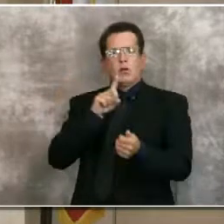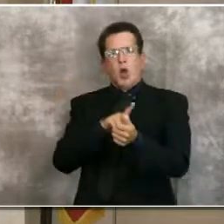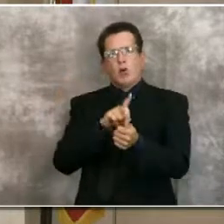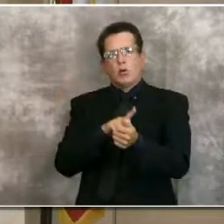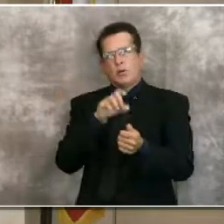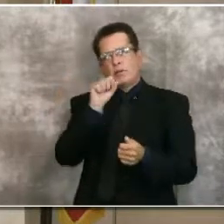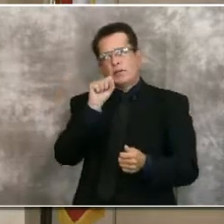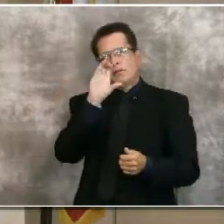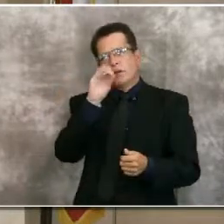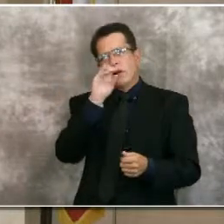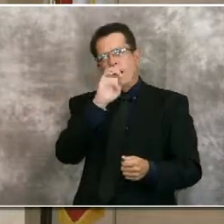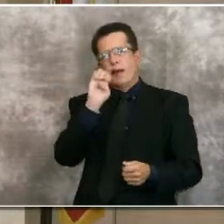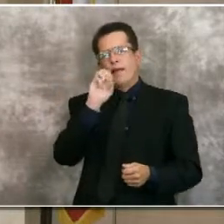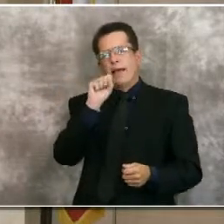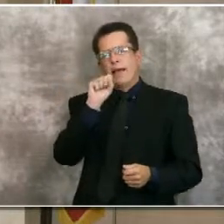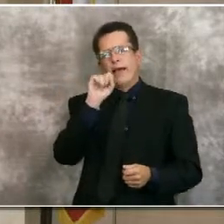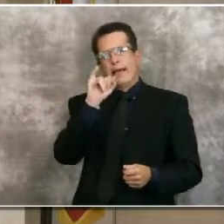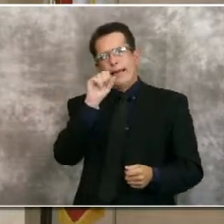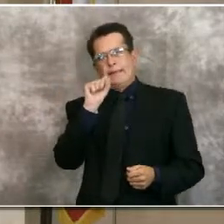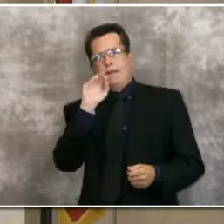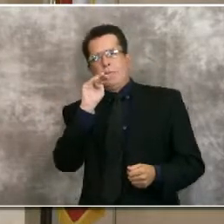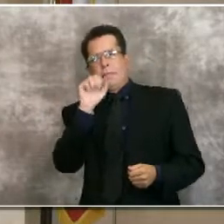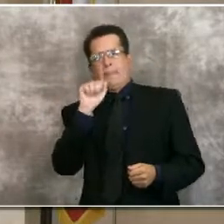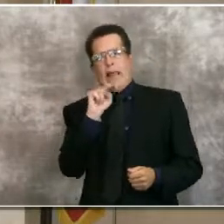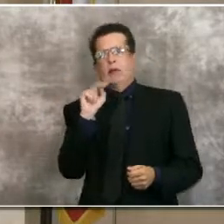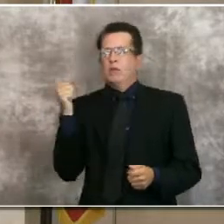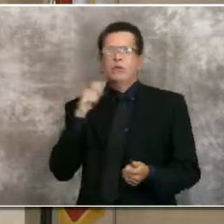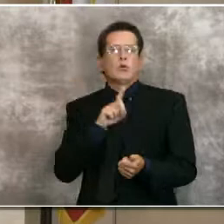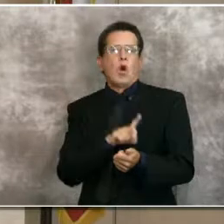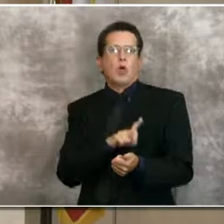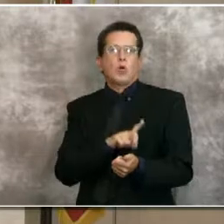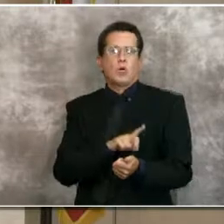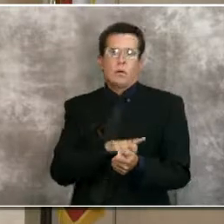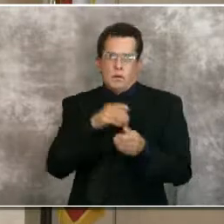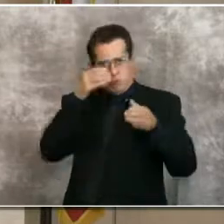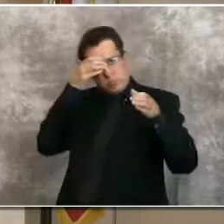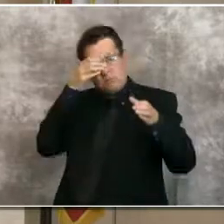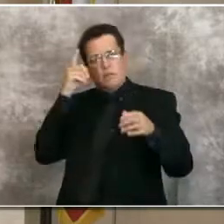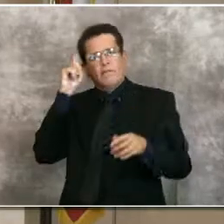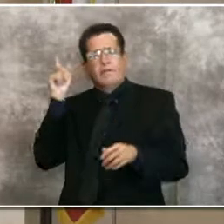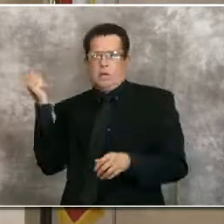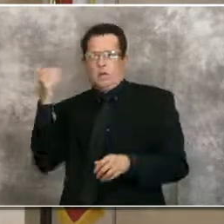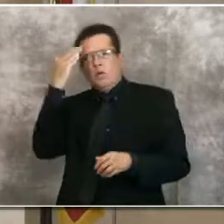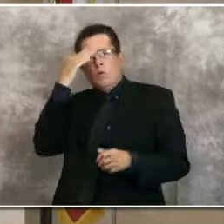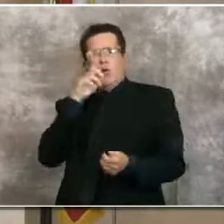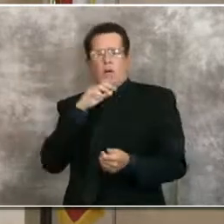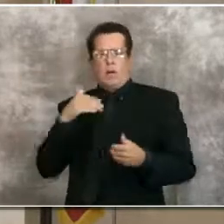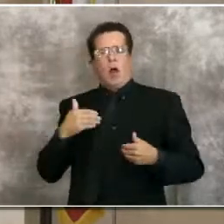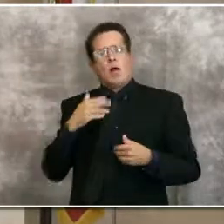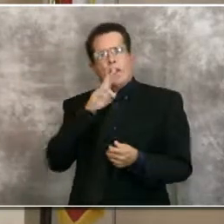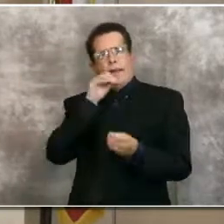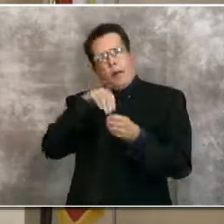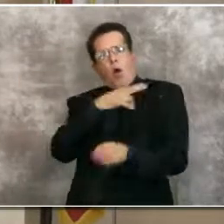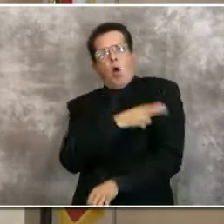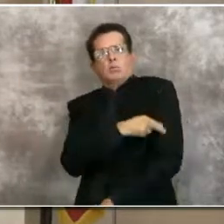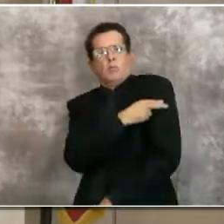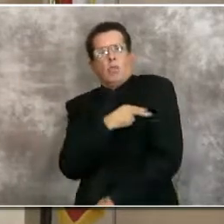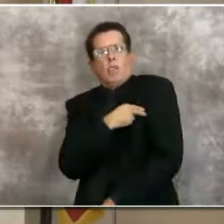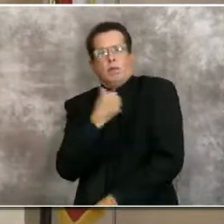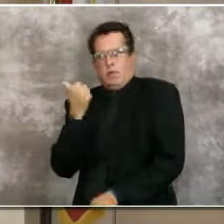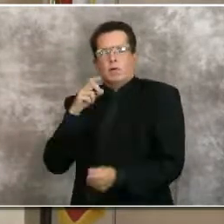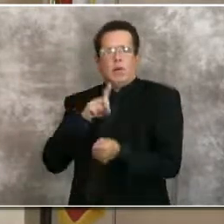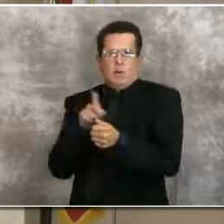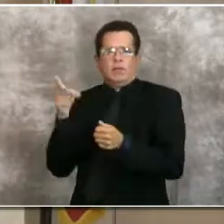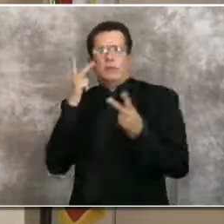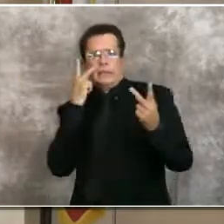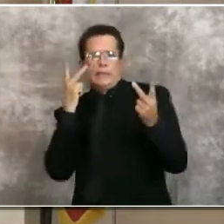Scott Eisman, who will talk to us about hospitalization of our younger population